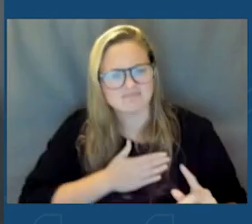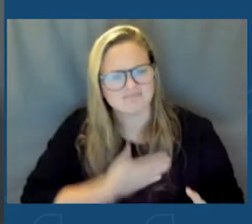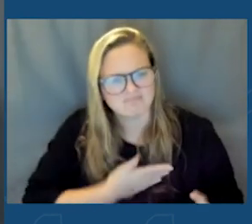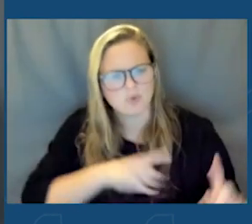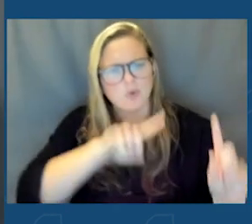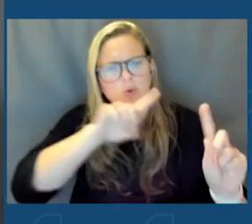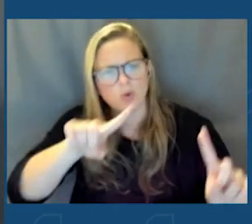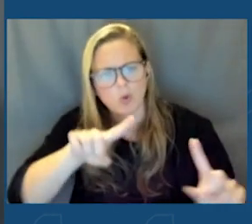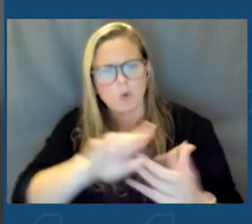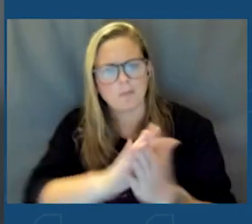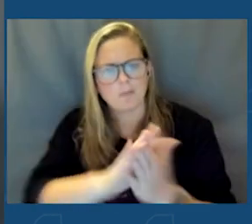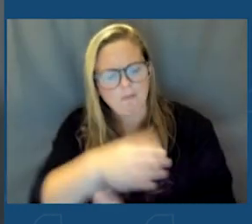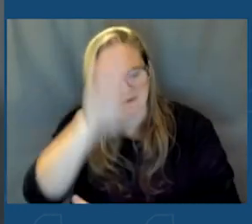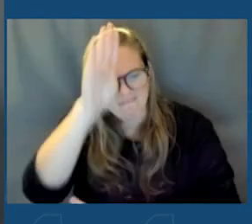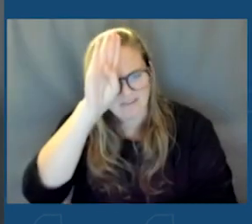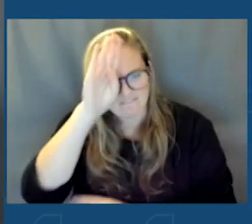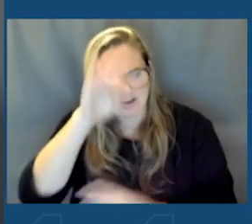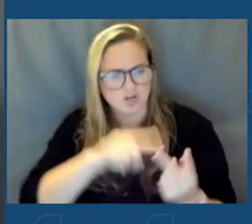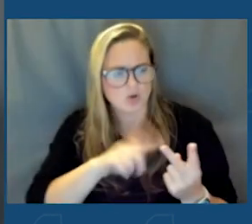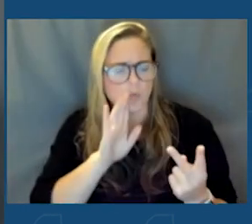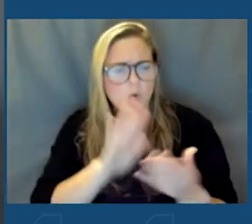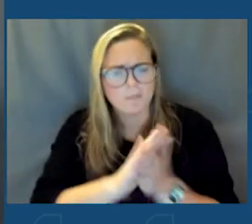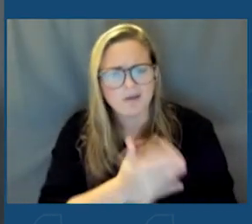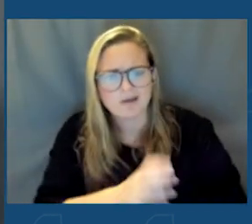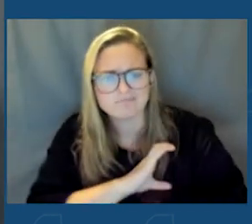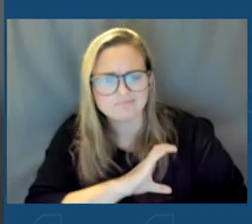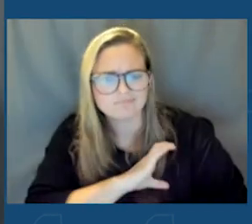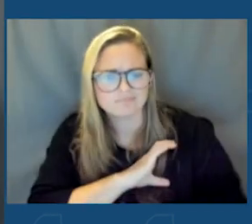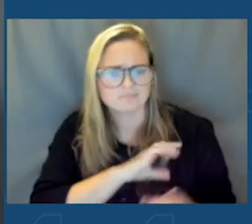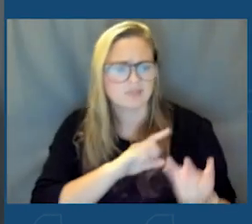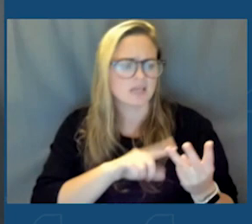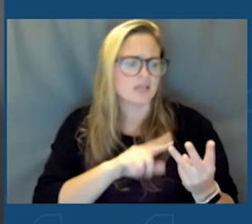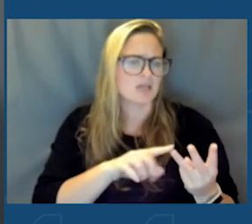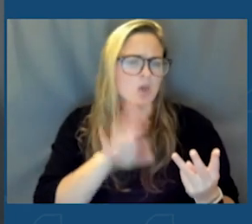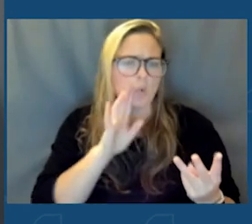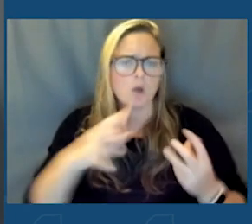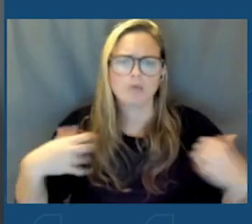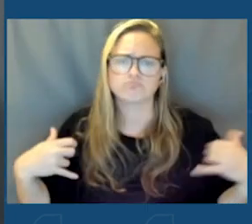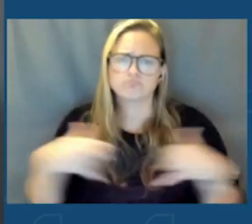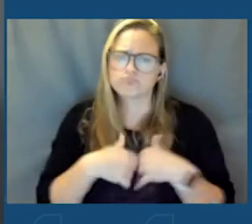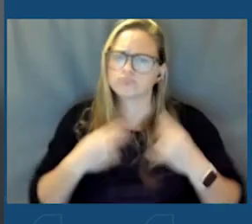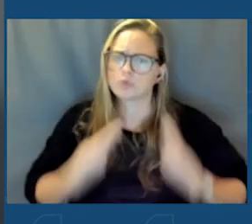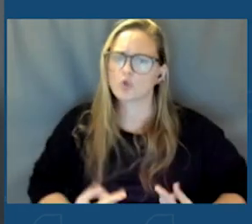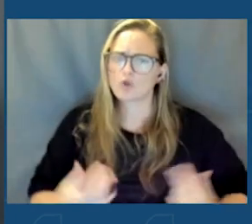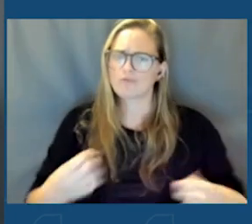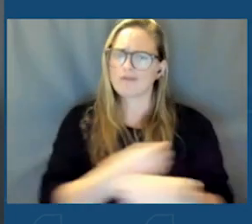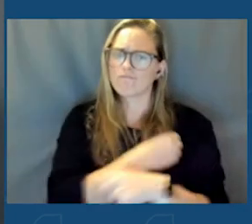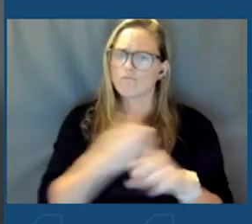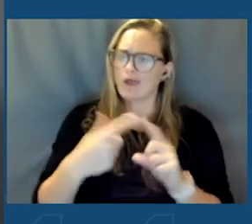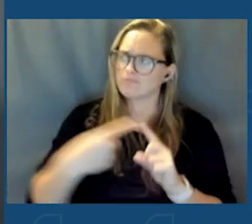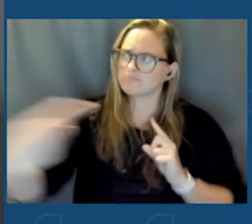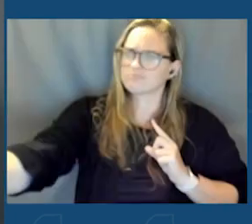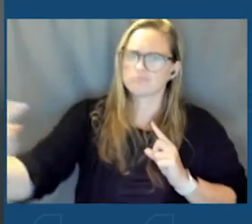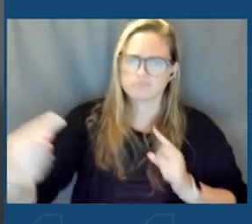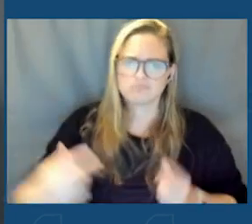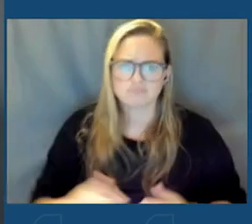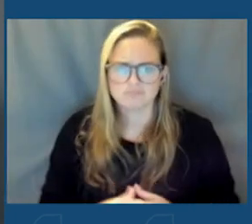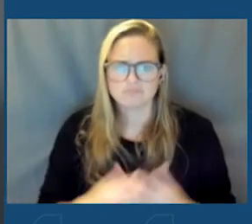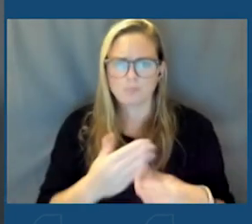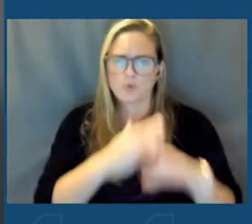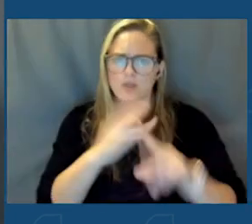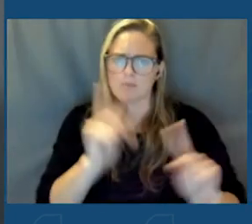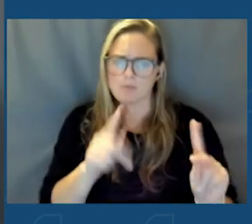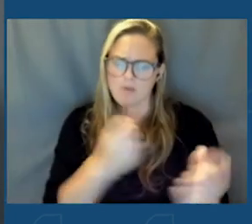a firefighter, I'll become a police officer, I'll put on a uniform and fight abroad to protect the people I love back